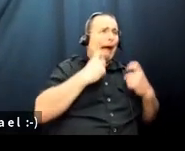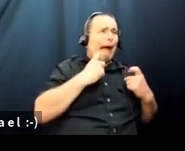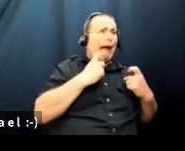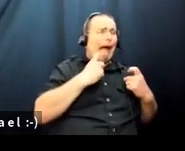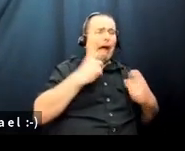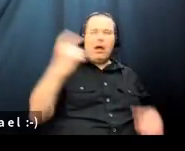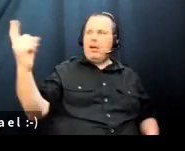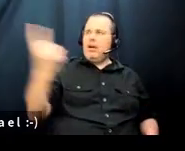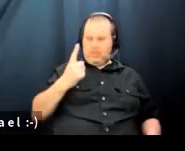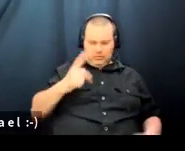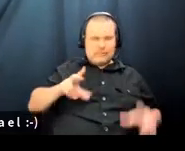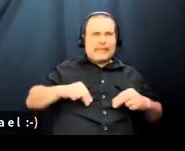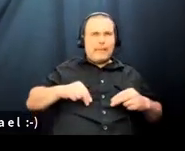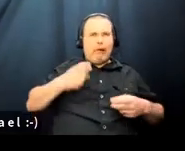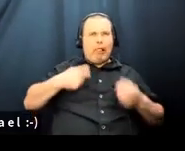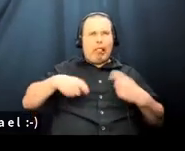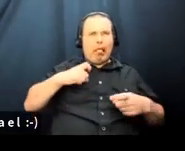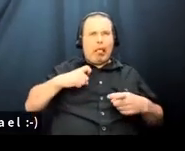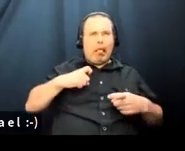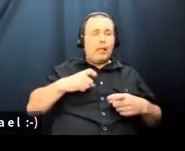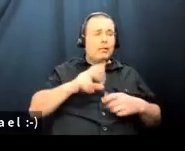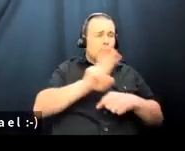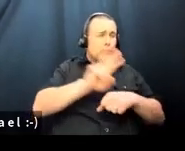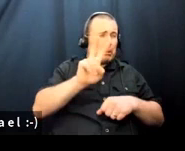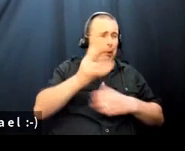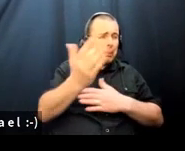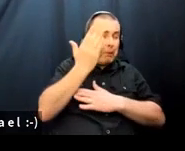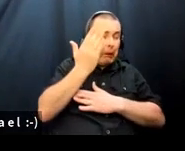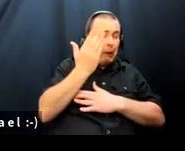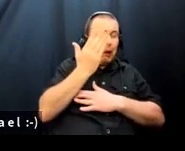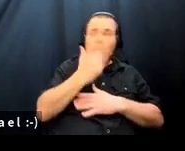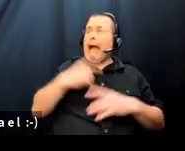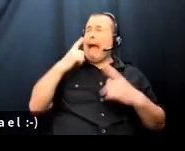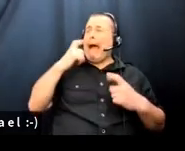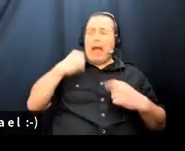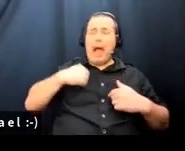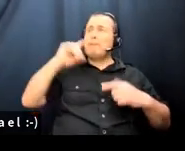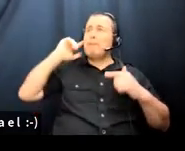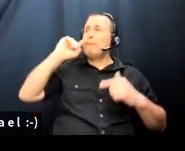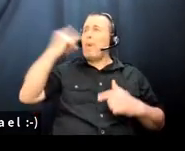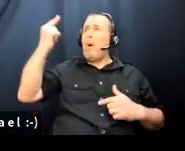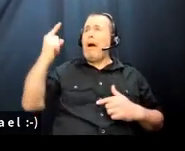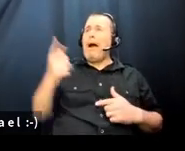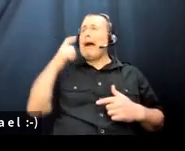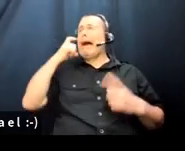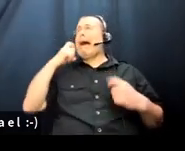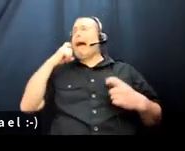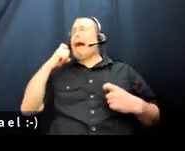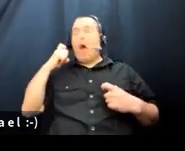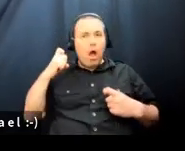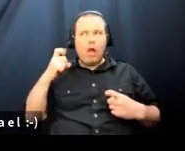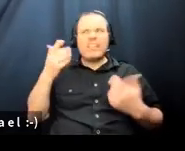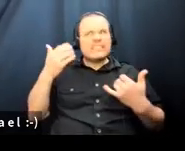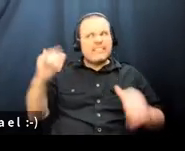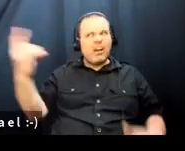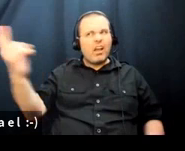come. So they learn. So first first actually they paid attention, right?